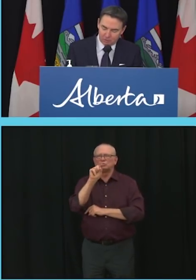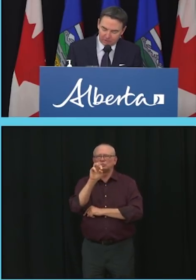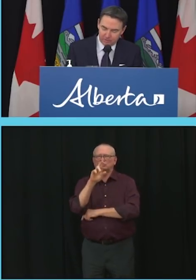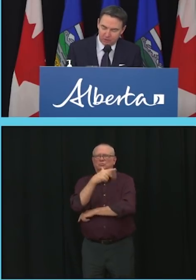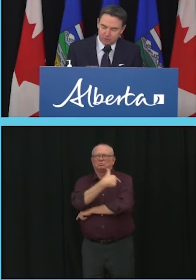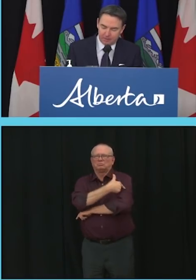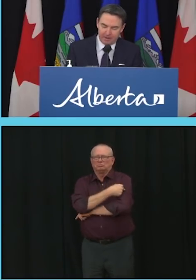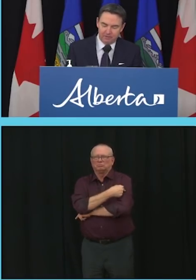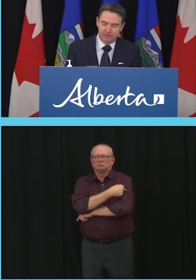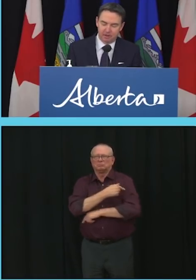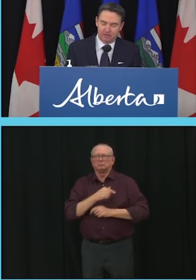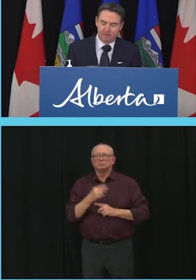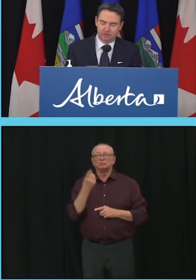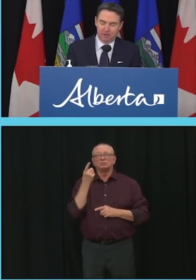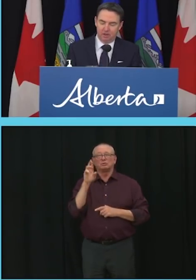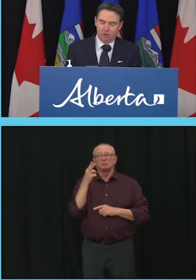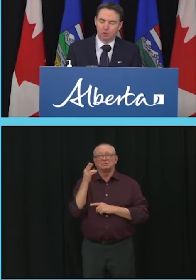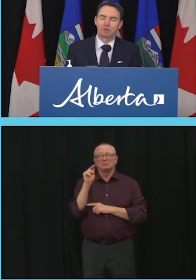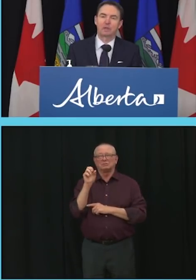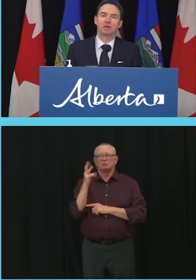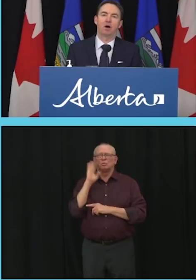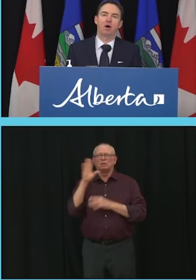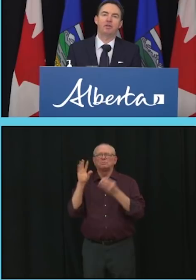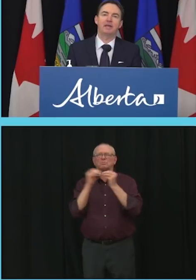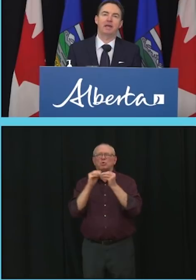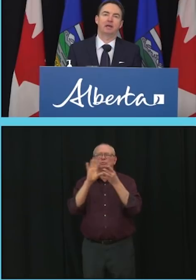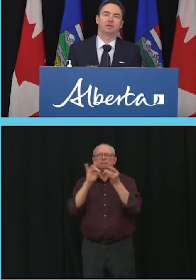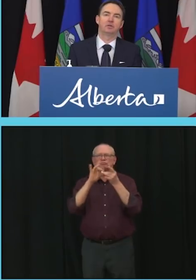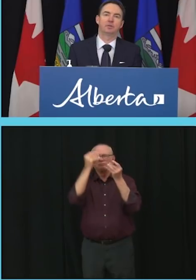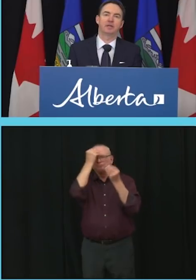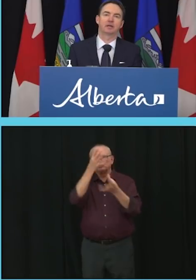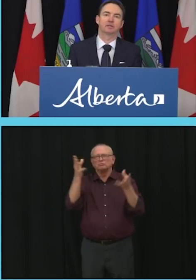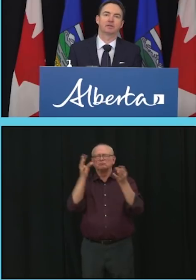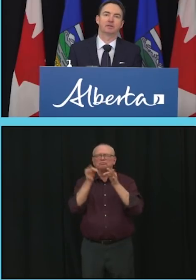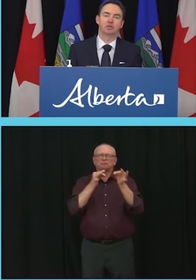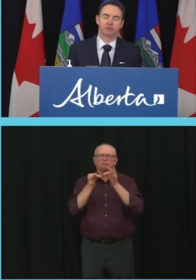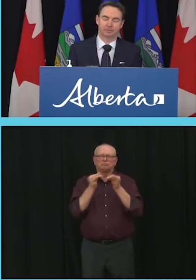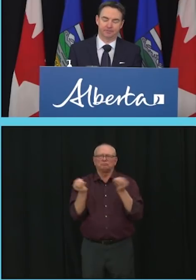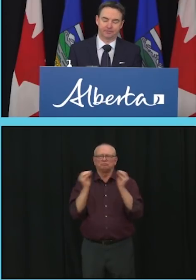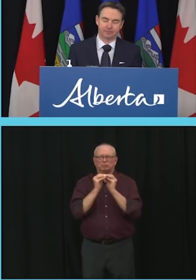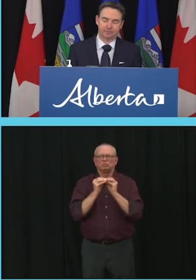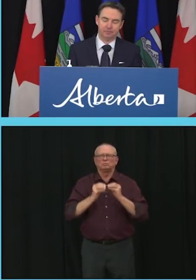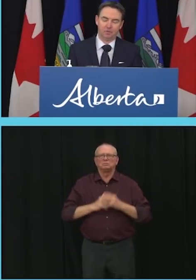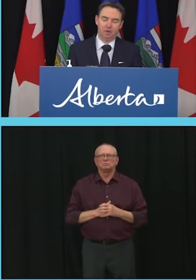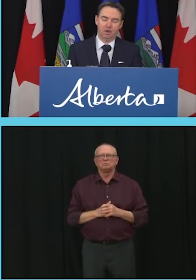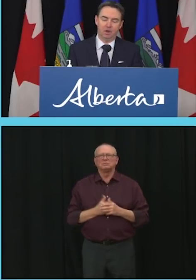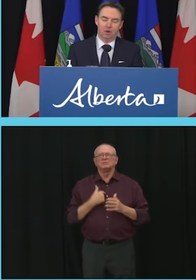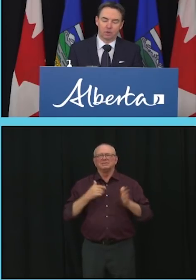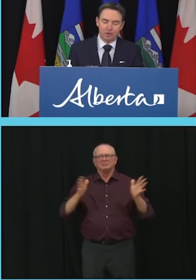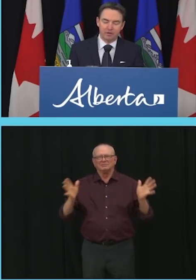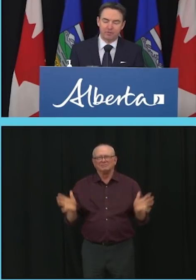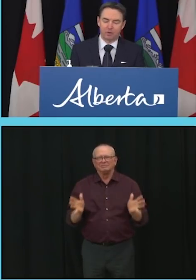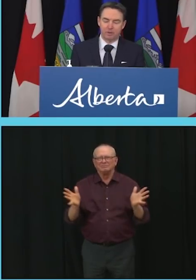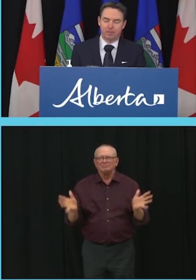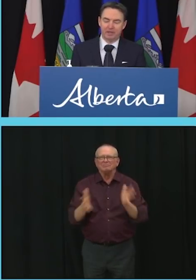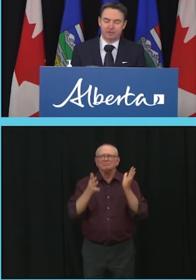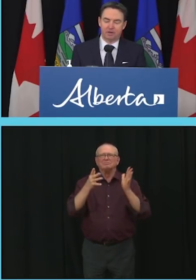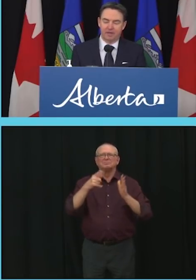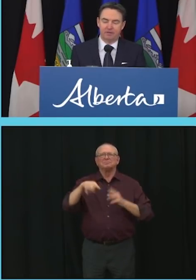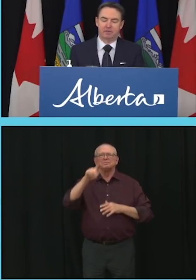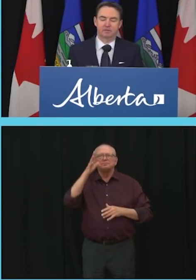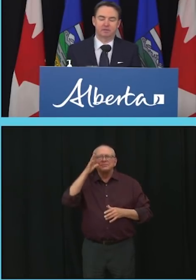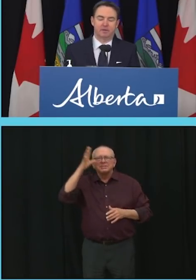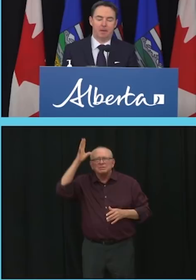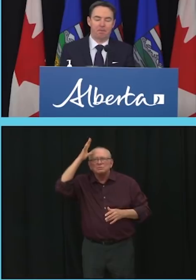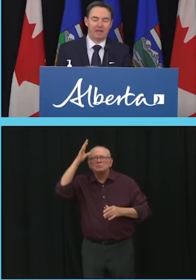this is welcome news to parents and guardians who are doing all they can to protect their children. We're moving forward based on